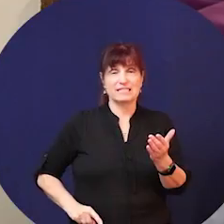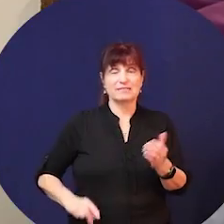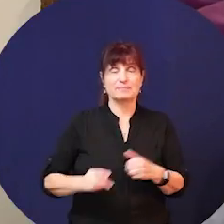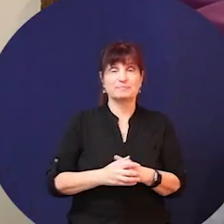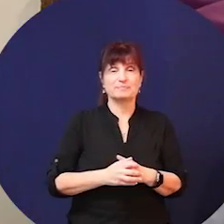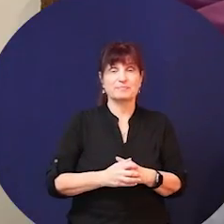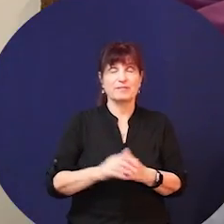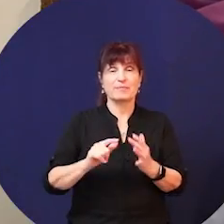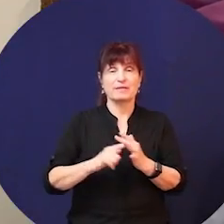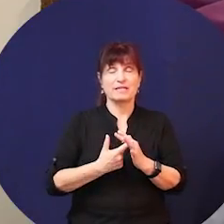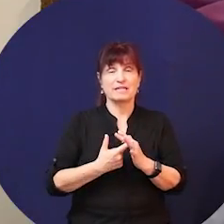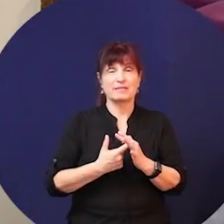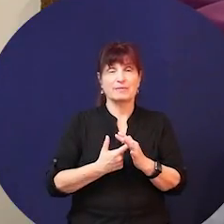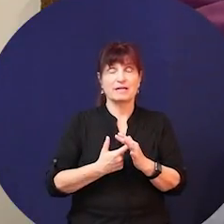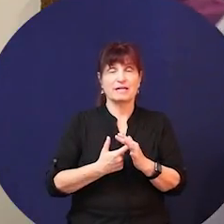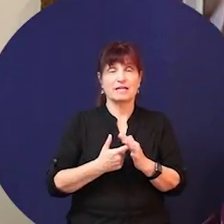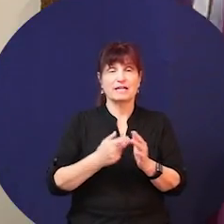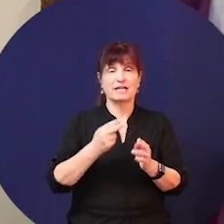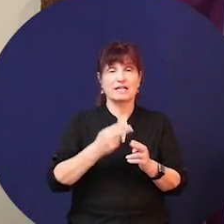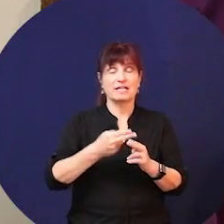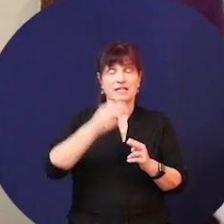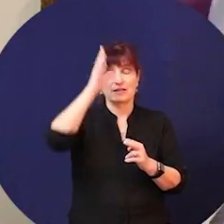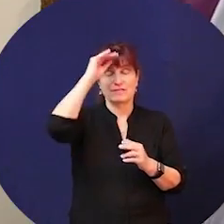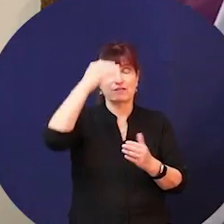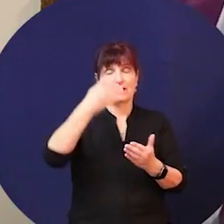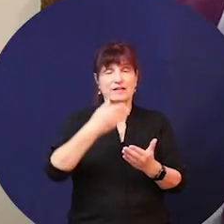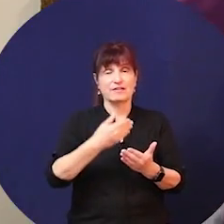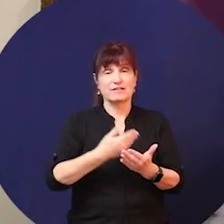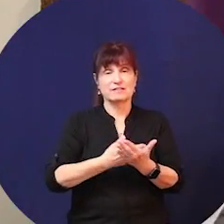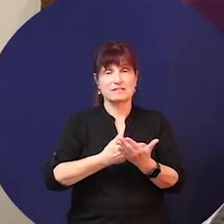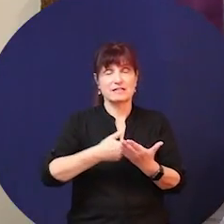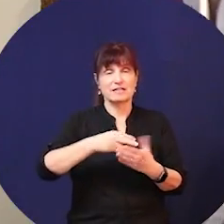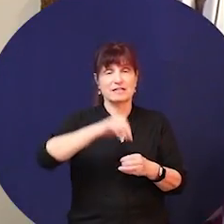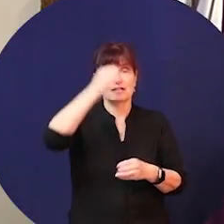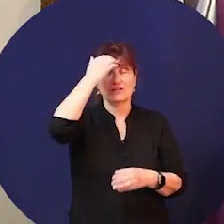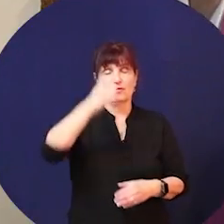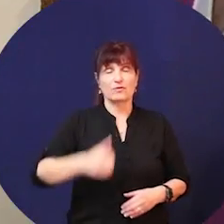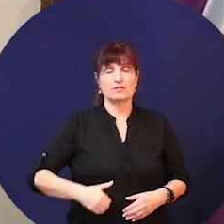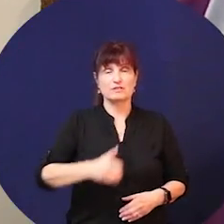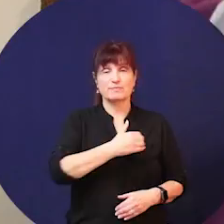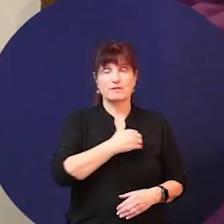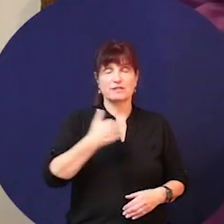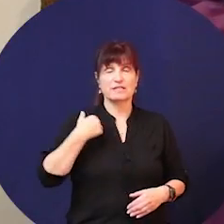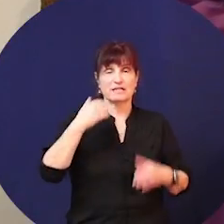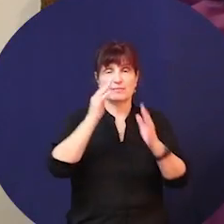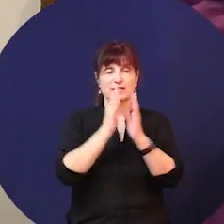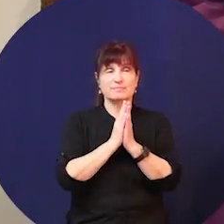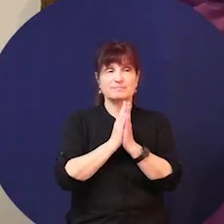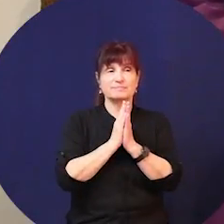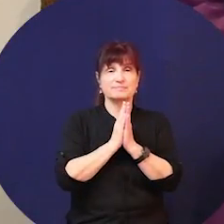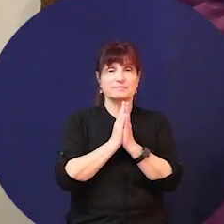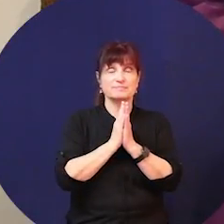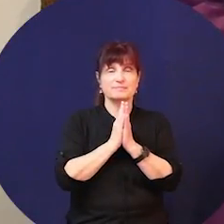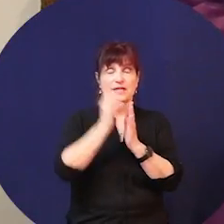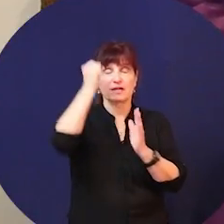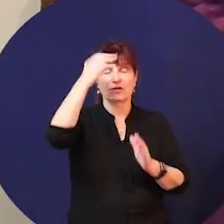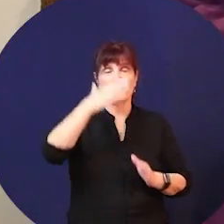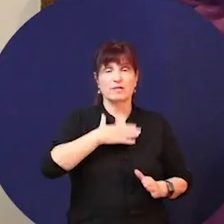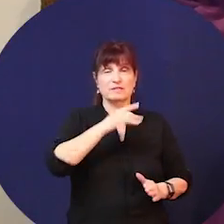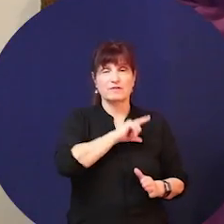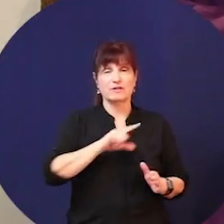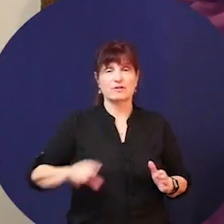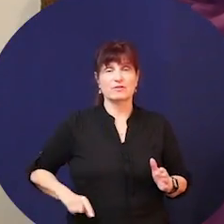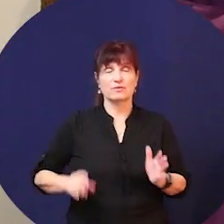us begin by marking ourselves with the sign of our faith in the name of the Father and of the Son and of the Holy Spirit. Amen. The grace of our